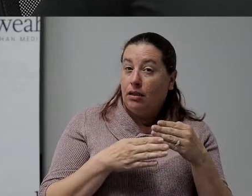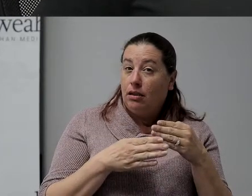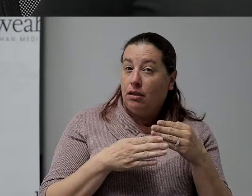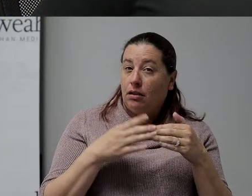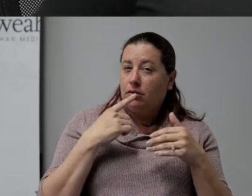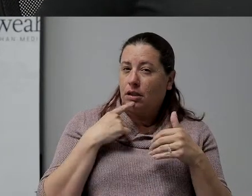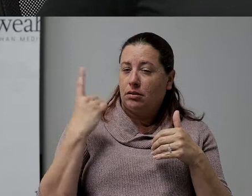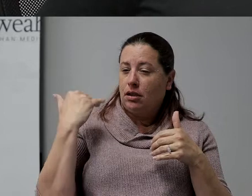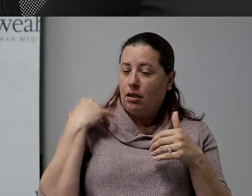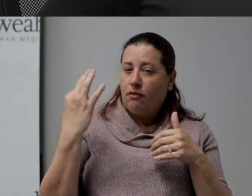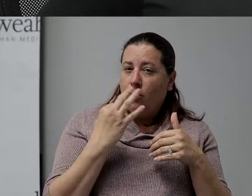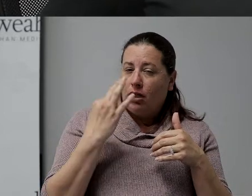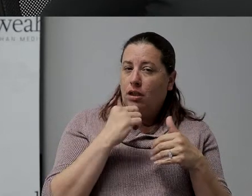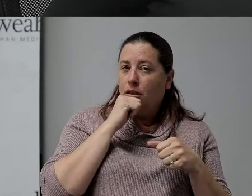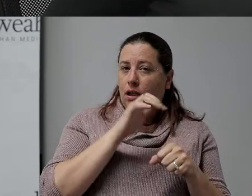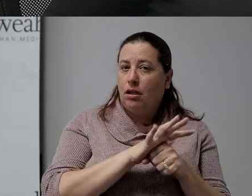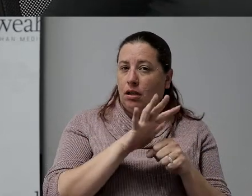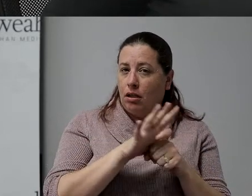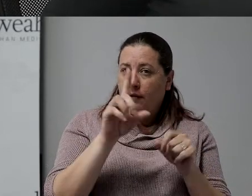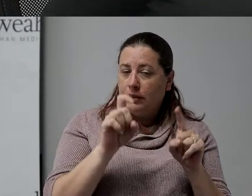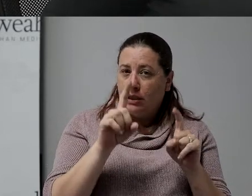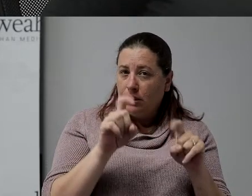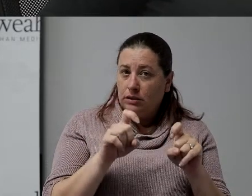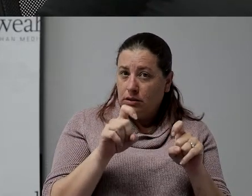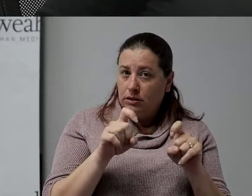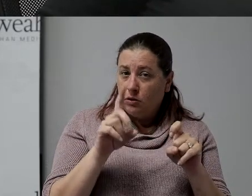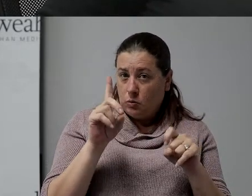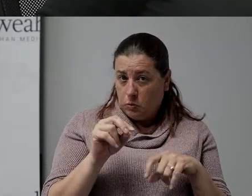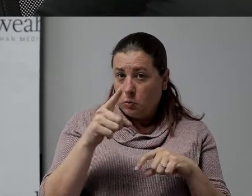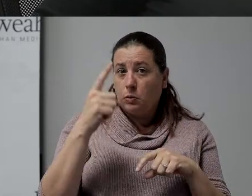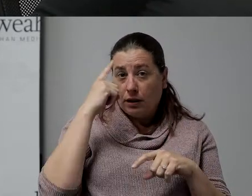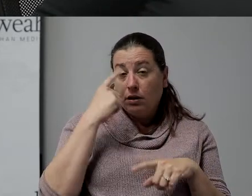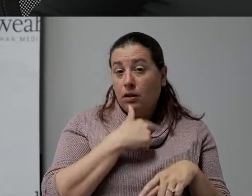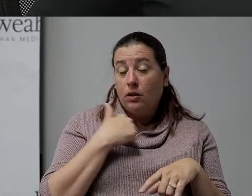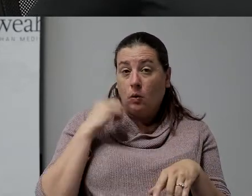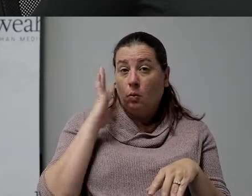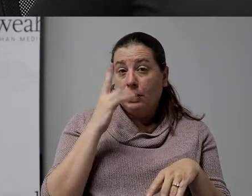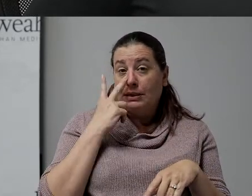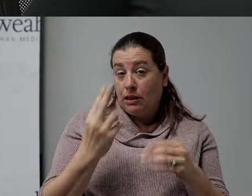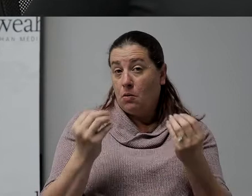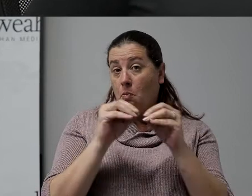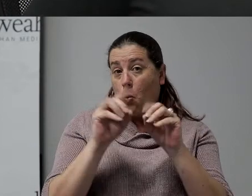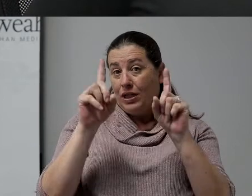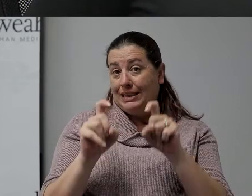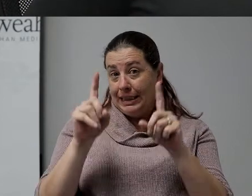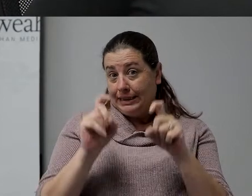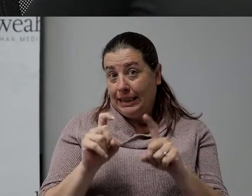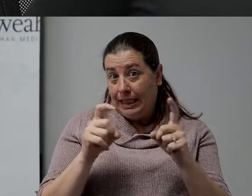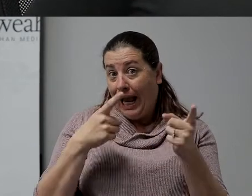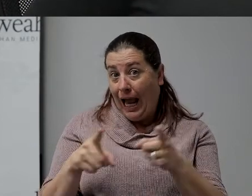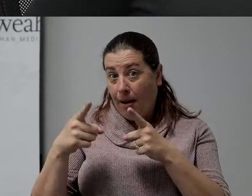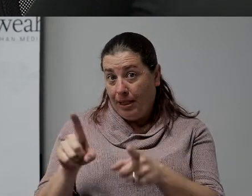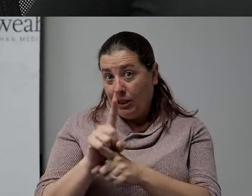concern about not having enough testing kits. Now over the weekend, that's lifted. Do you think that we're gonna see more testing happen as a result of that?